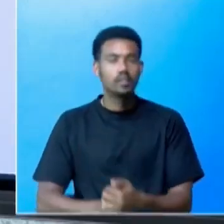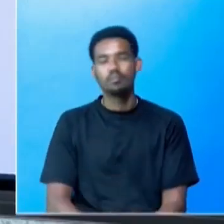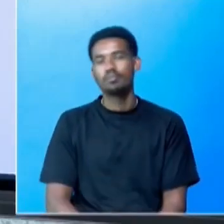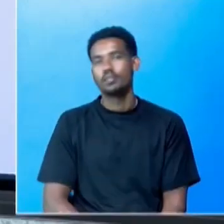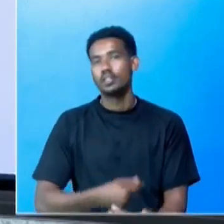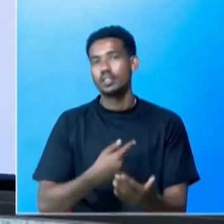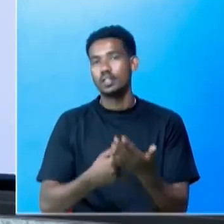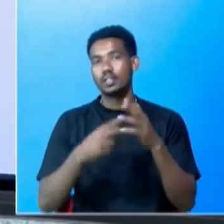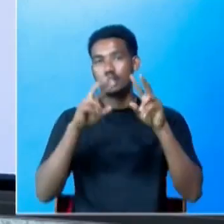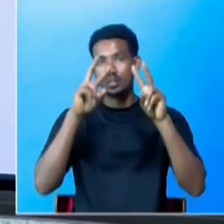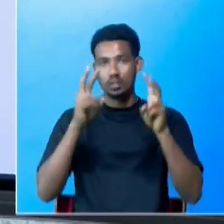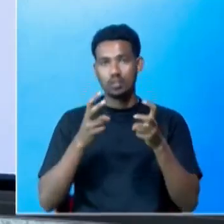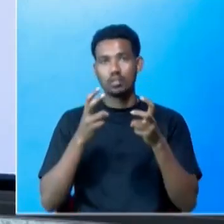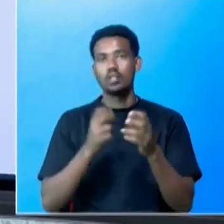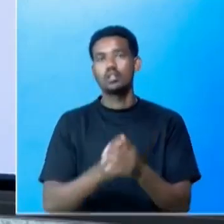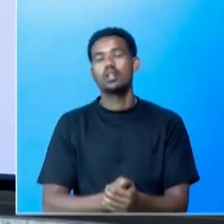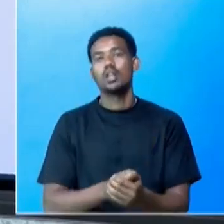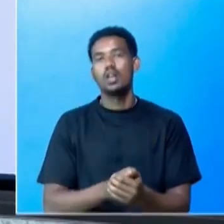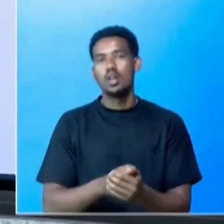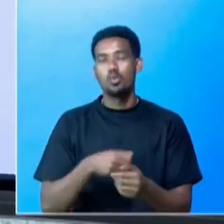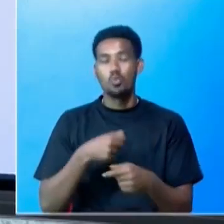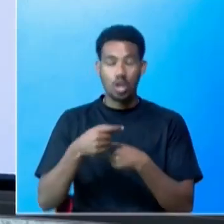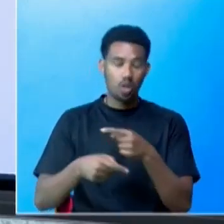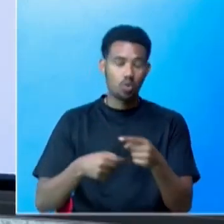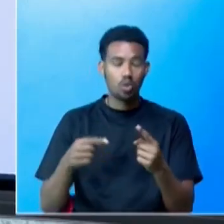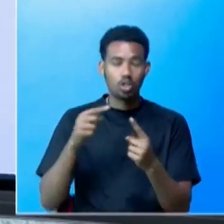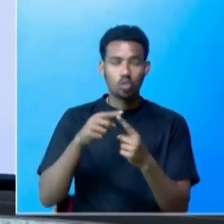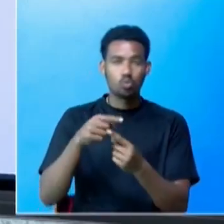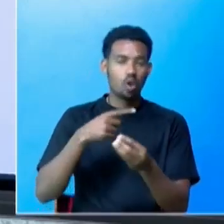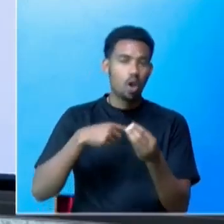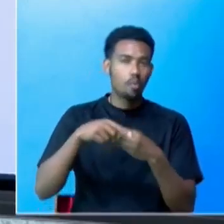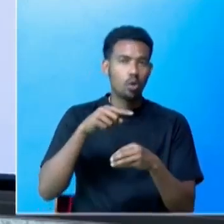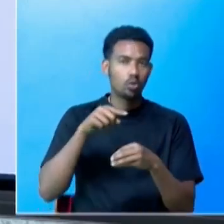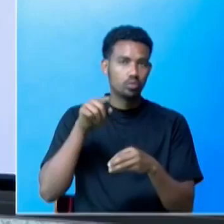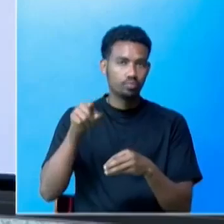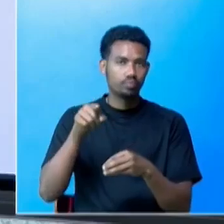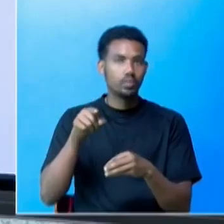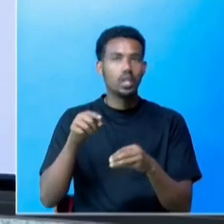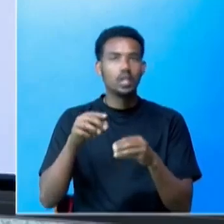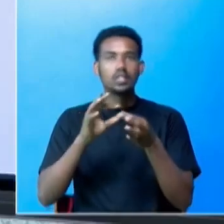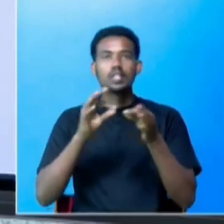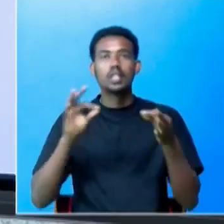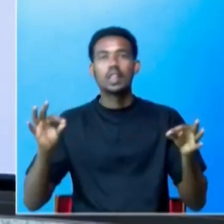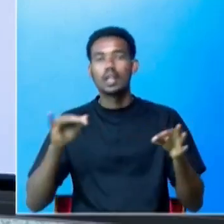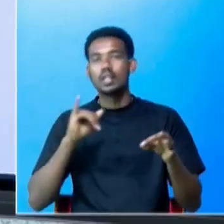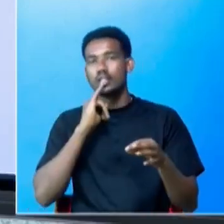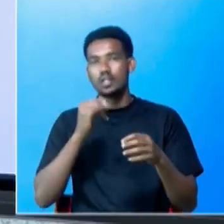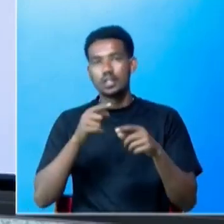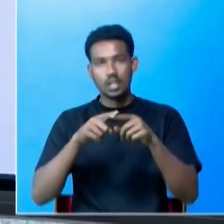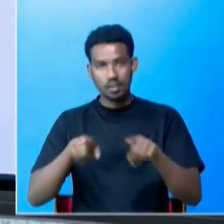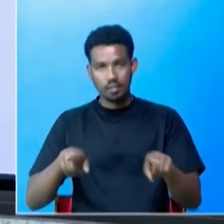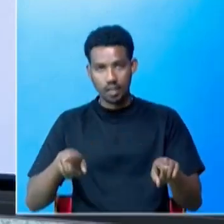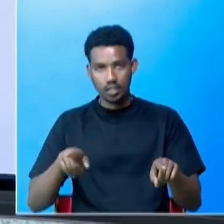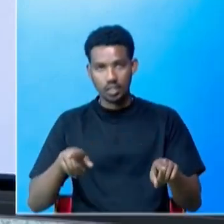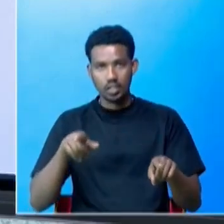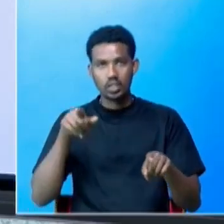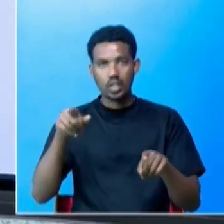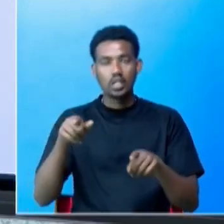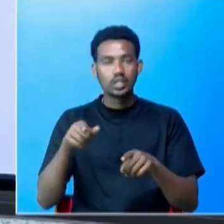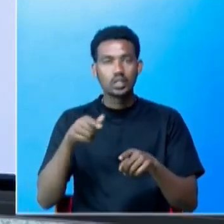the title that you are going to write about. But the topic sentence is different. That